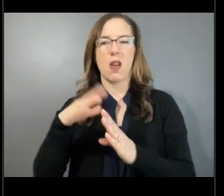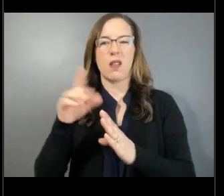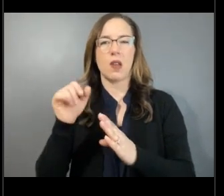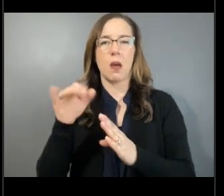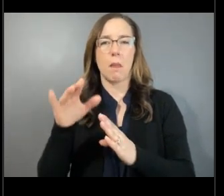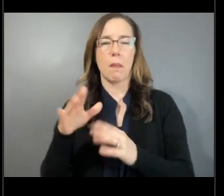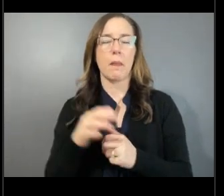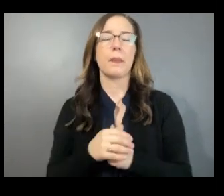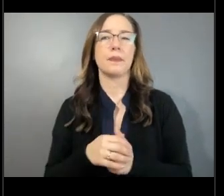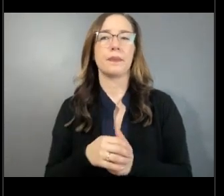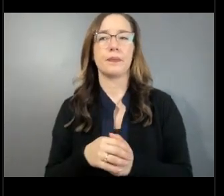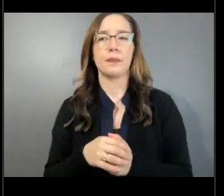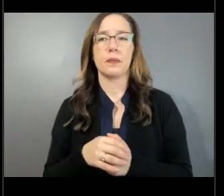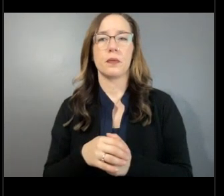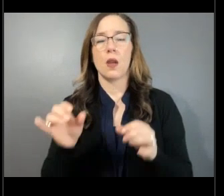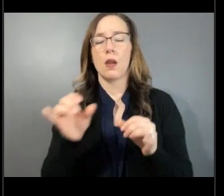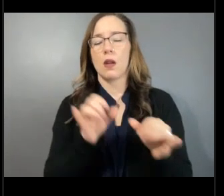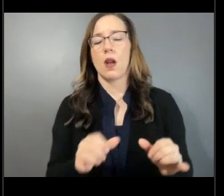Common violation 2,